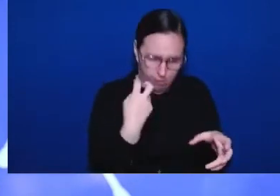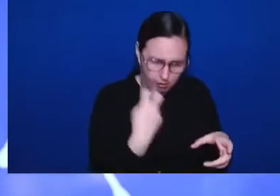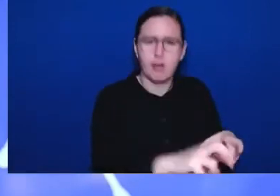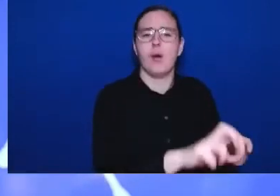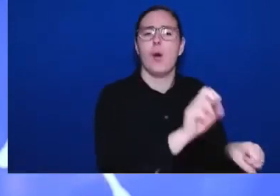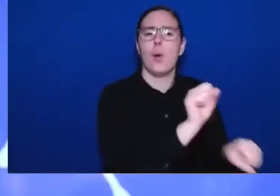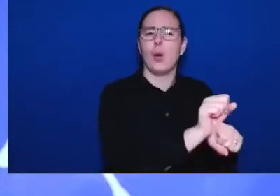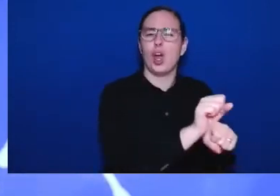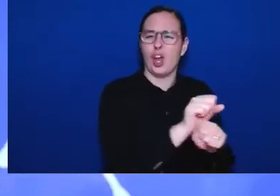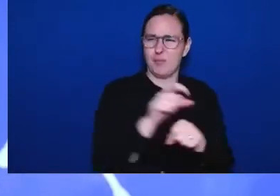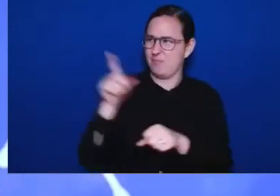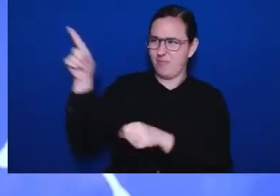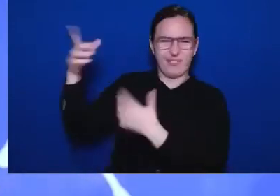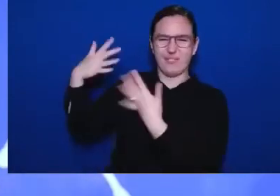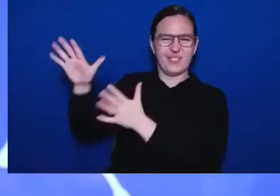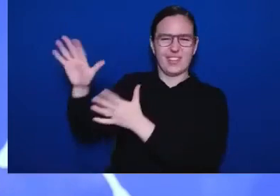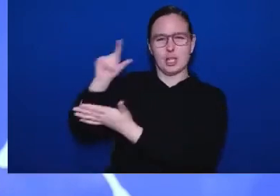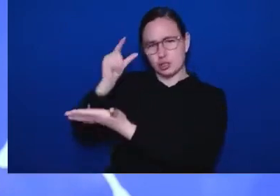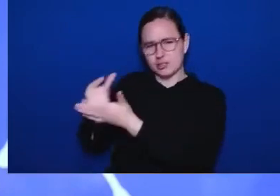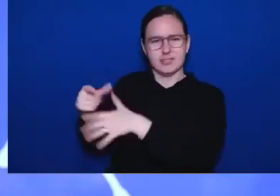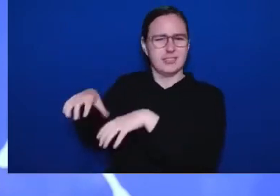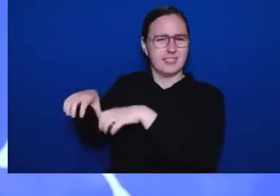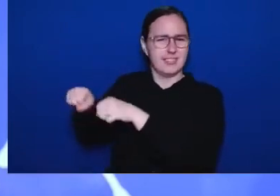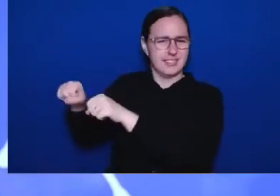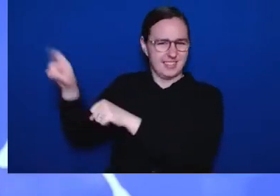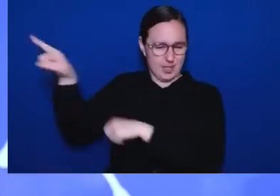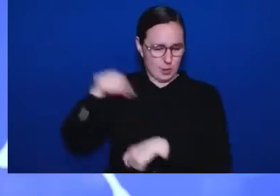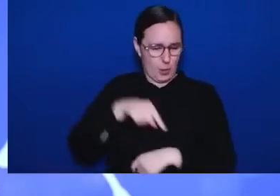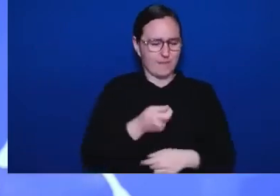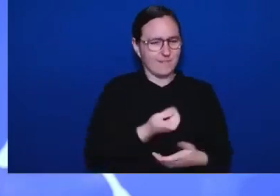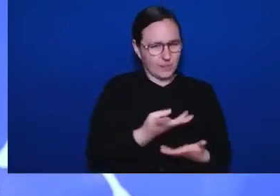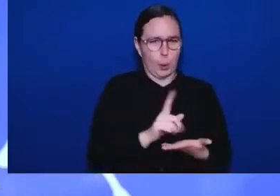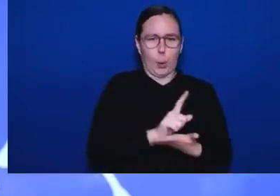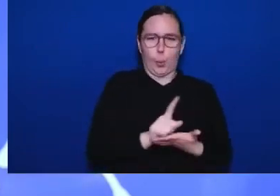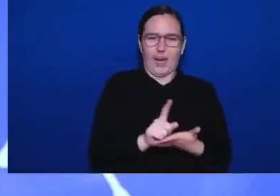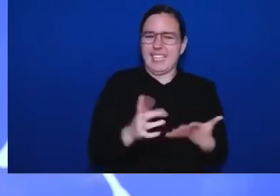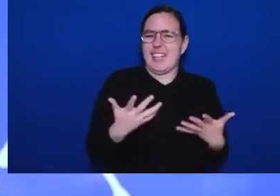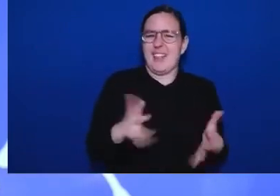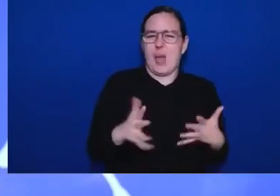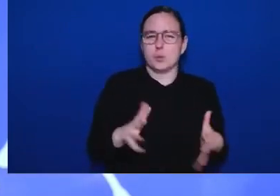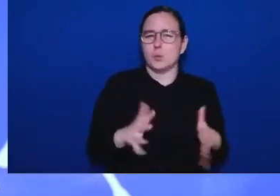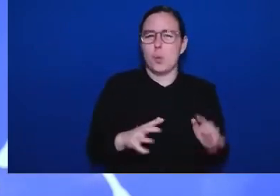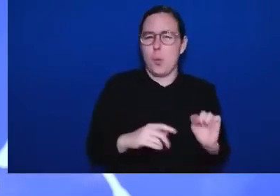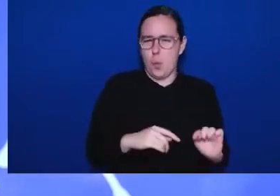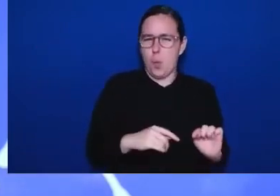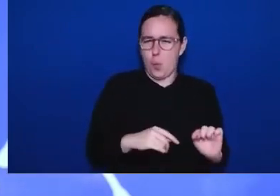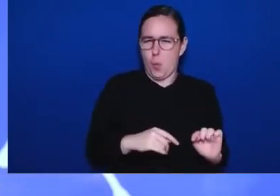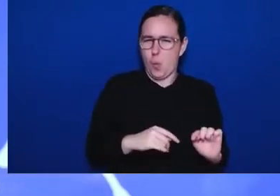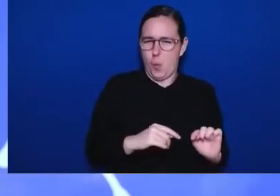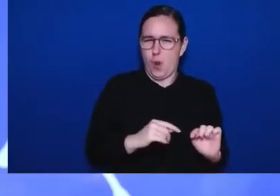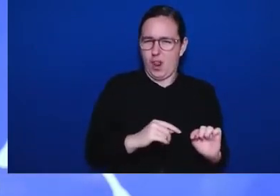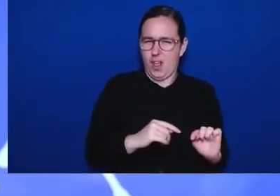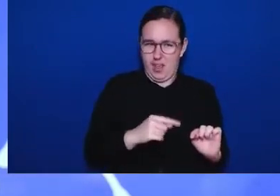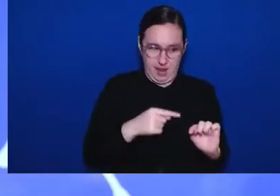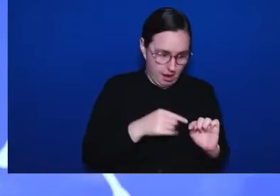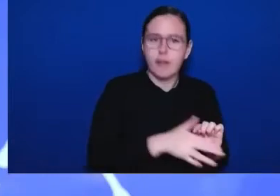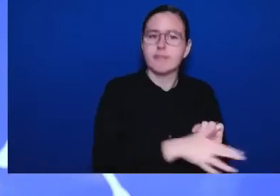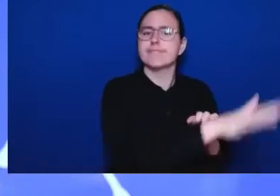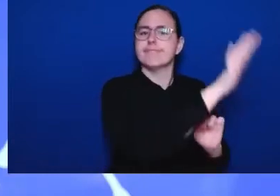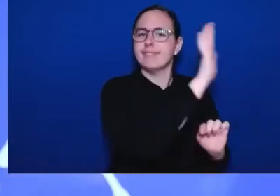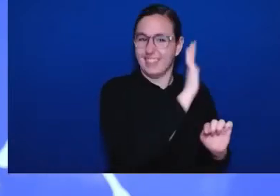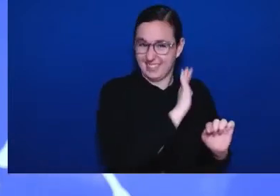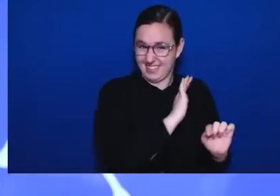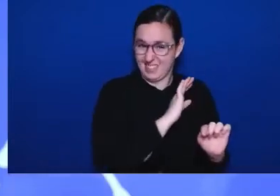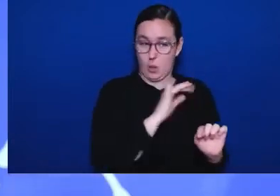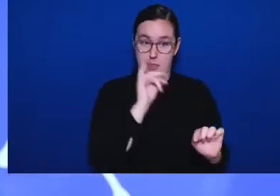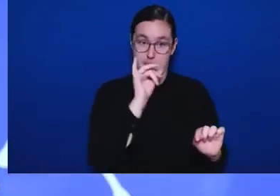physicians' offices across the province. So this is, and this will be a continuing process as we go to year to year to year. And we know